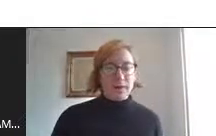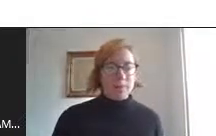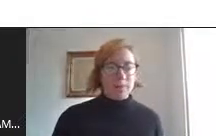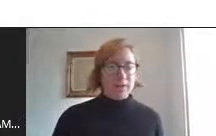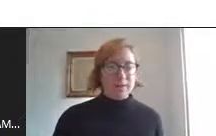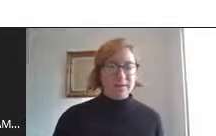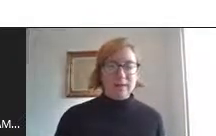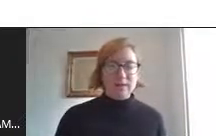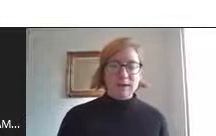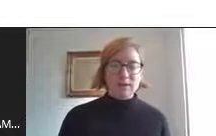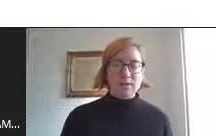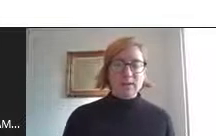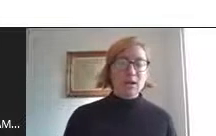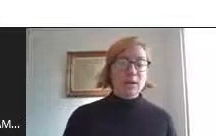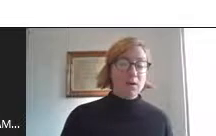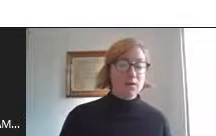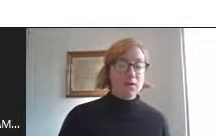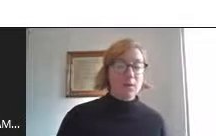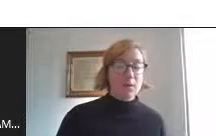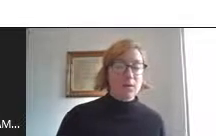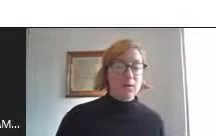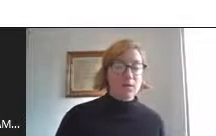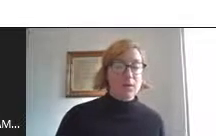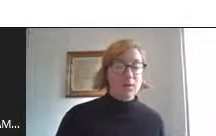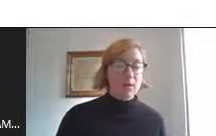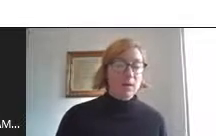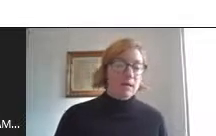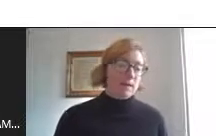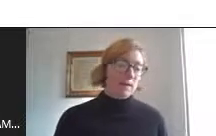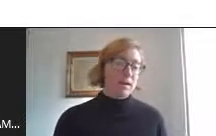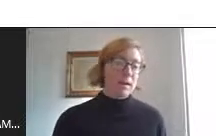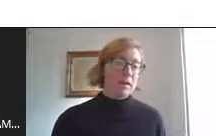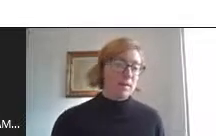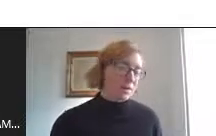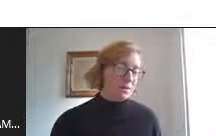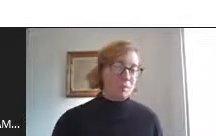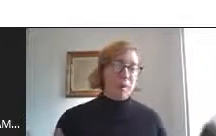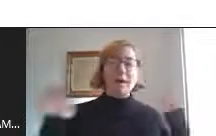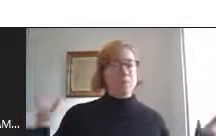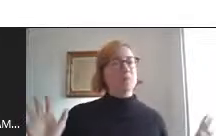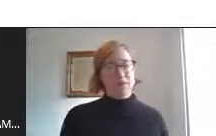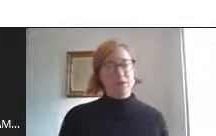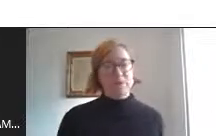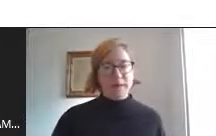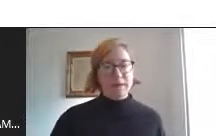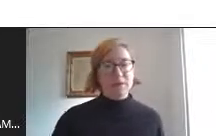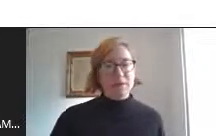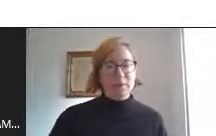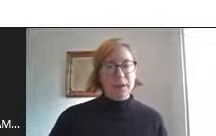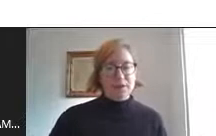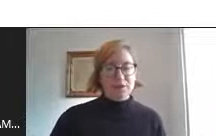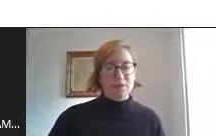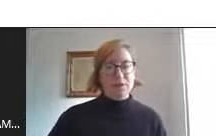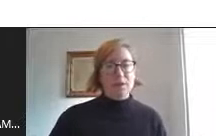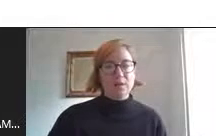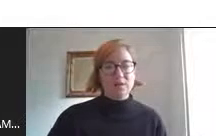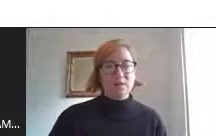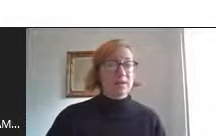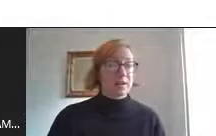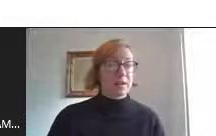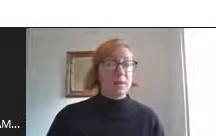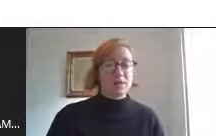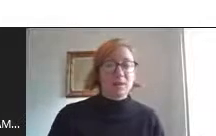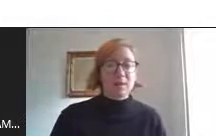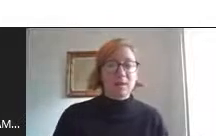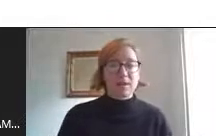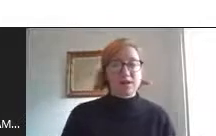there's a few quite nice handouts, and a lot of them are from the Selective Mutism Bible, which is by a lady called Maggie Johnson, who